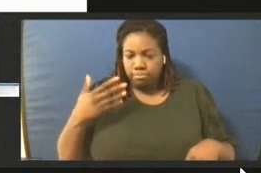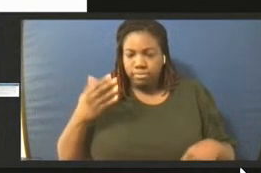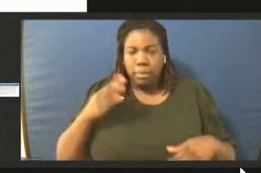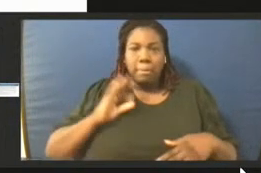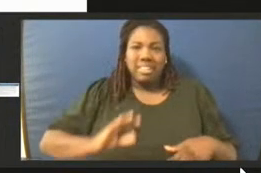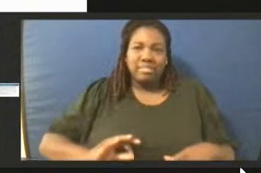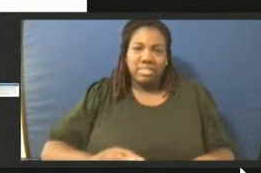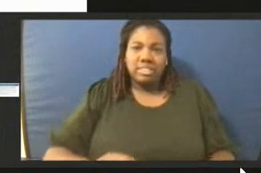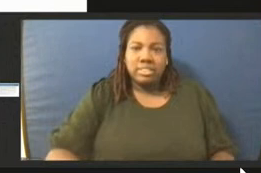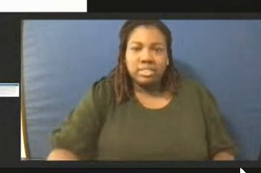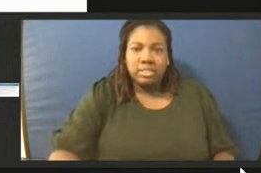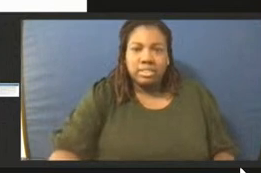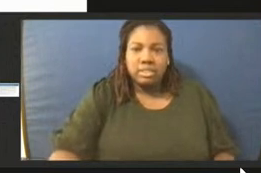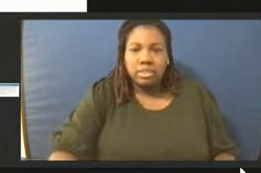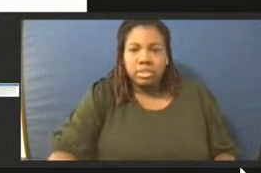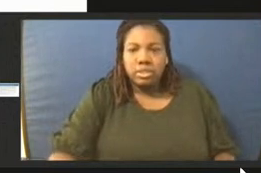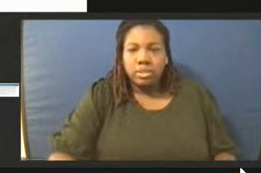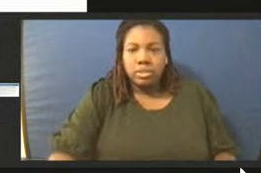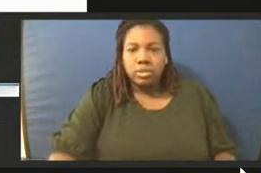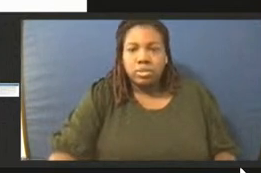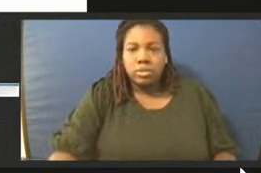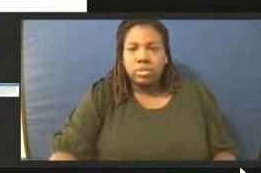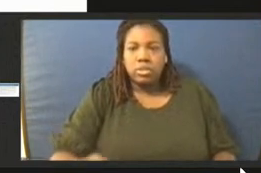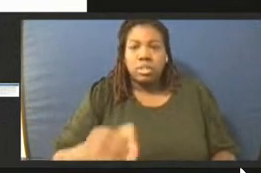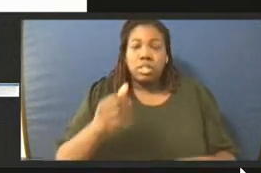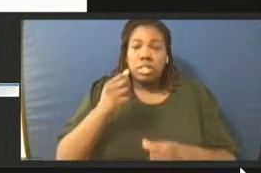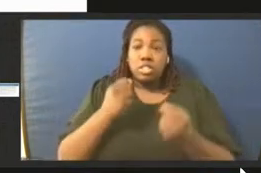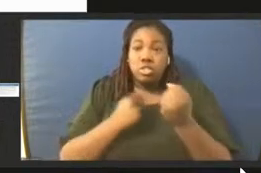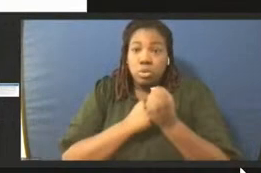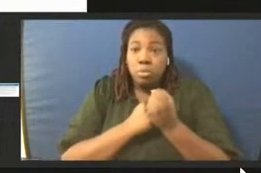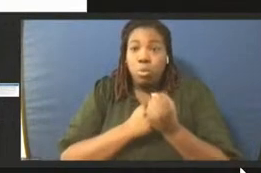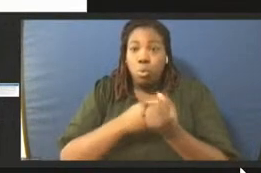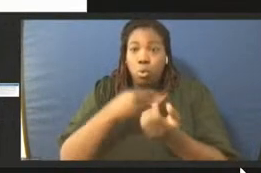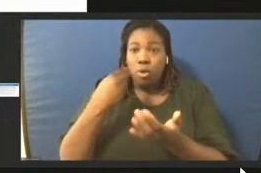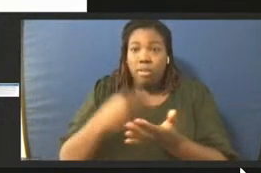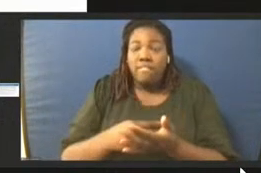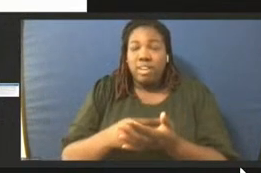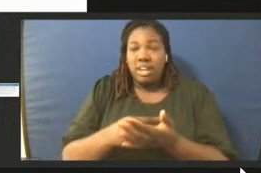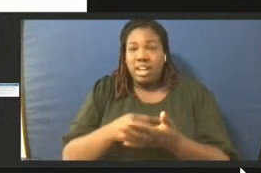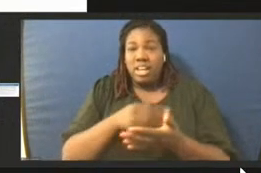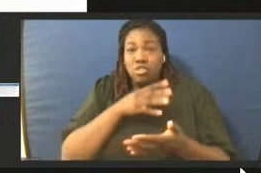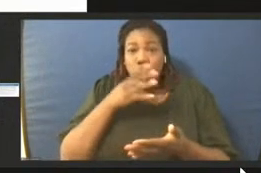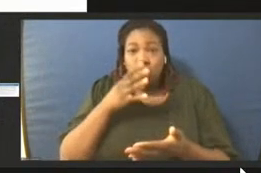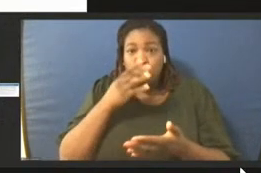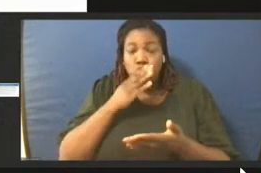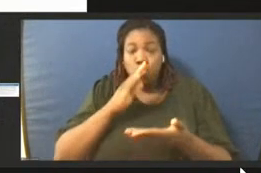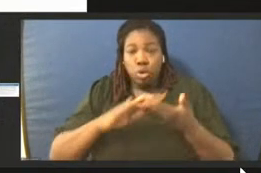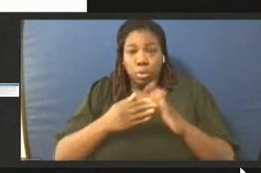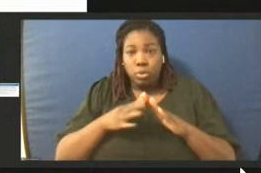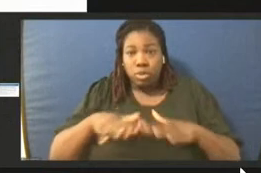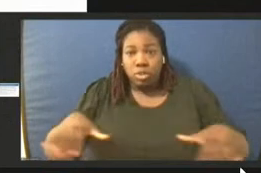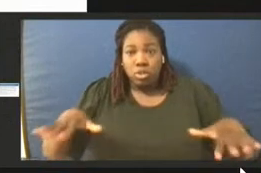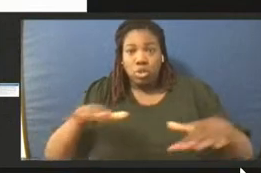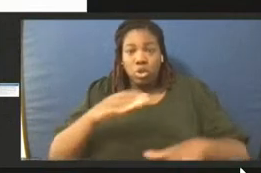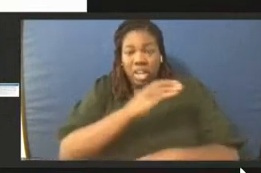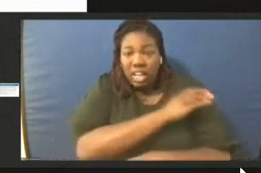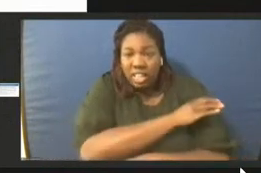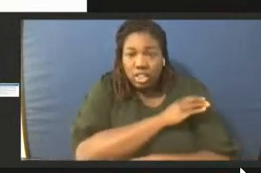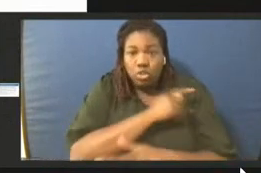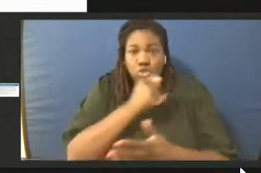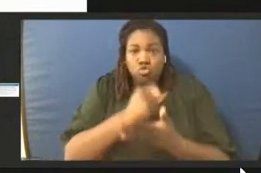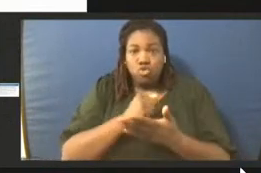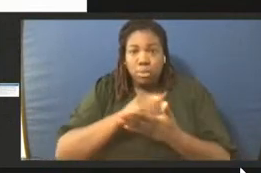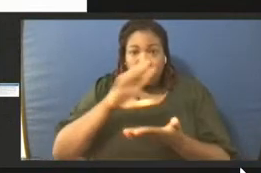benefits, and also to fund to support rural community that include clinics, treatment